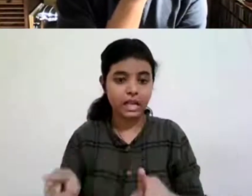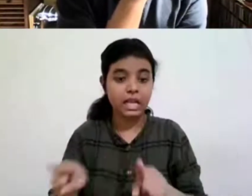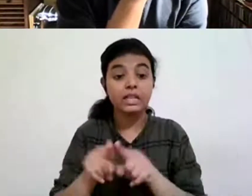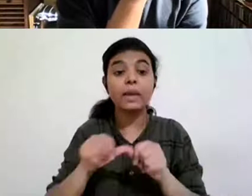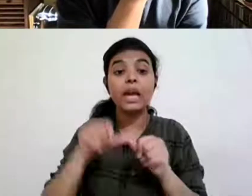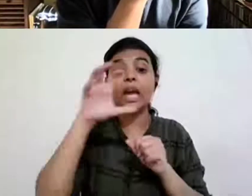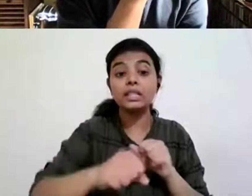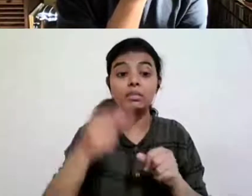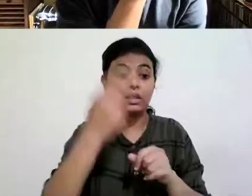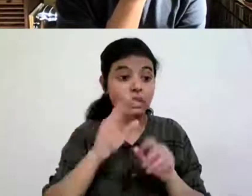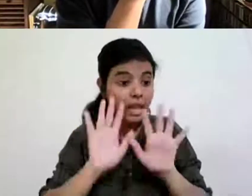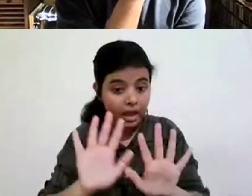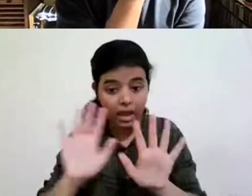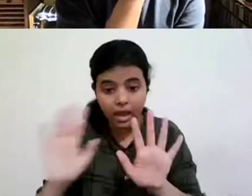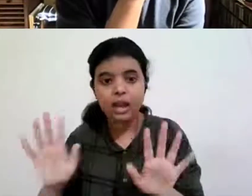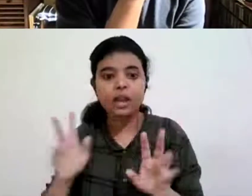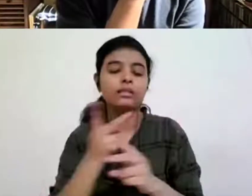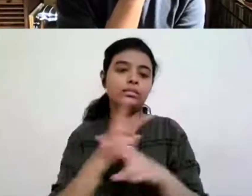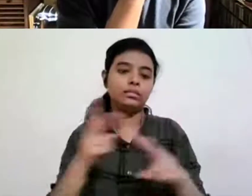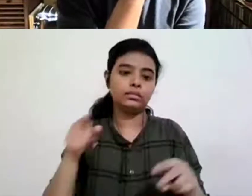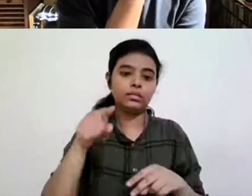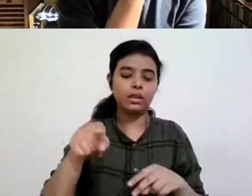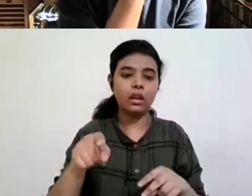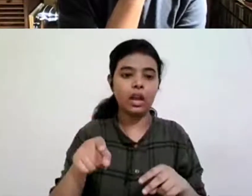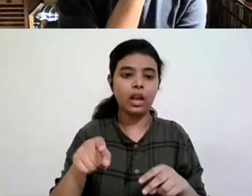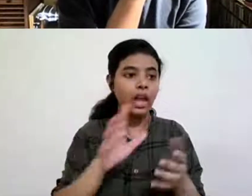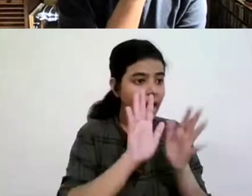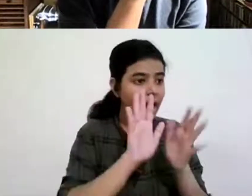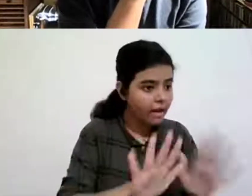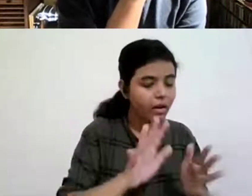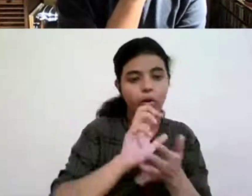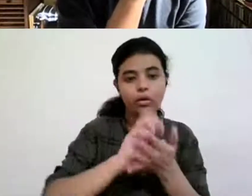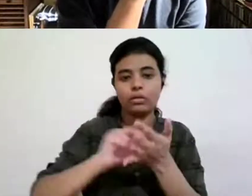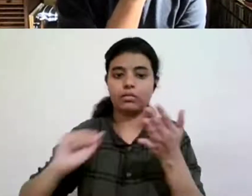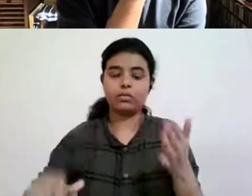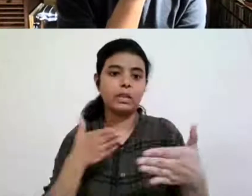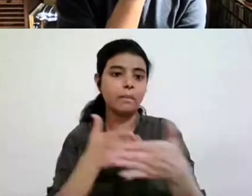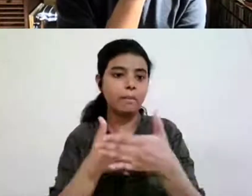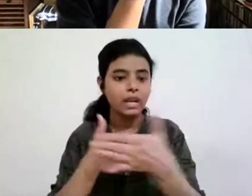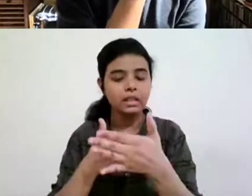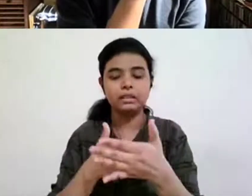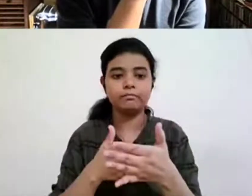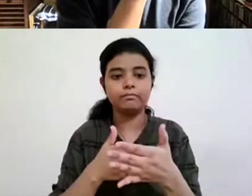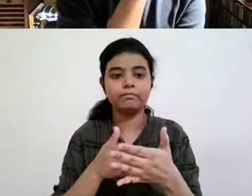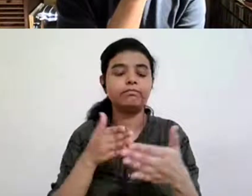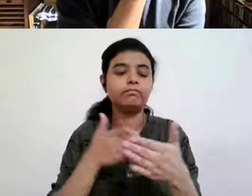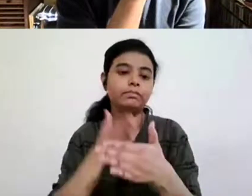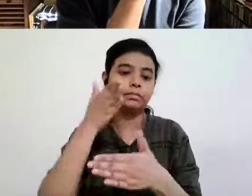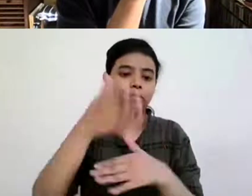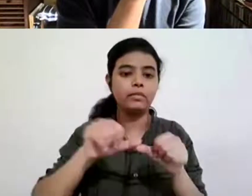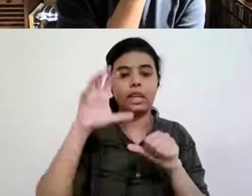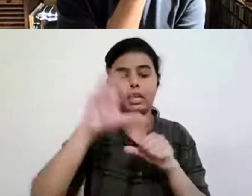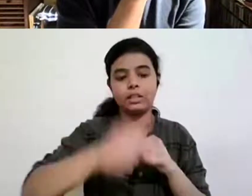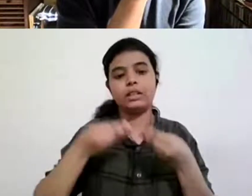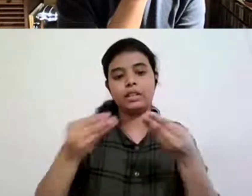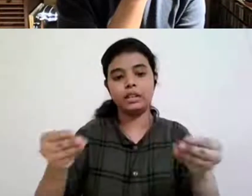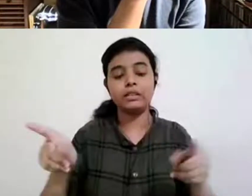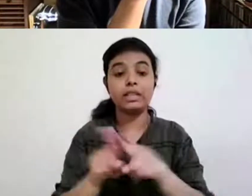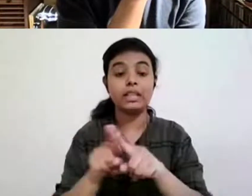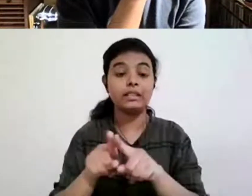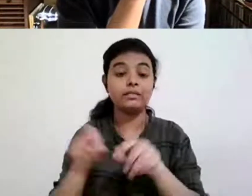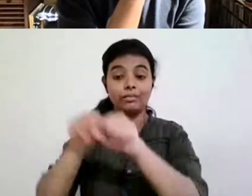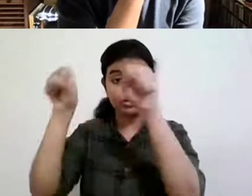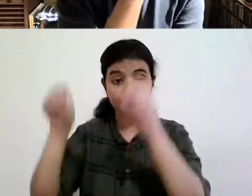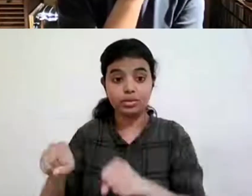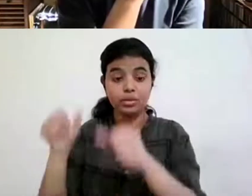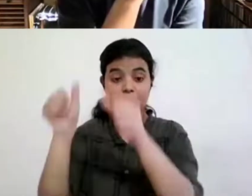accessible design principles to reduce or remove accessibility barriers. And then it is the systems model